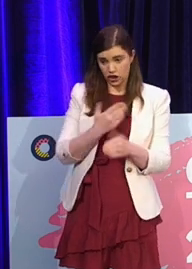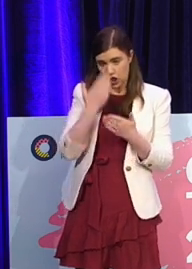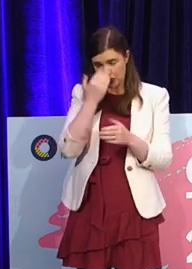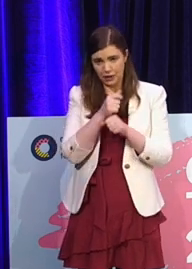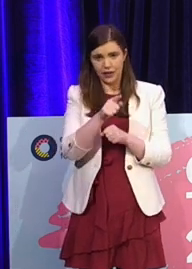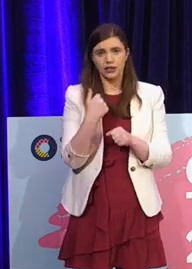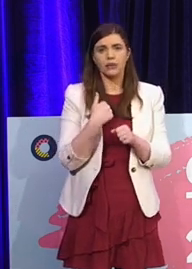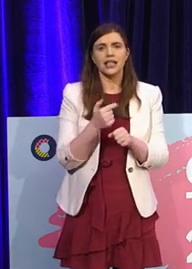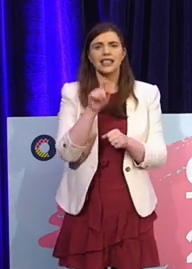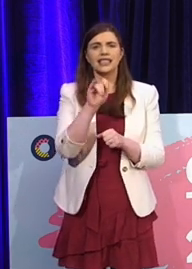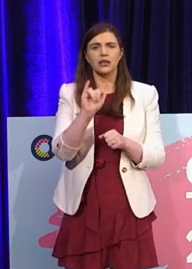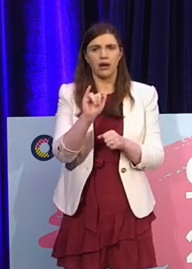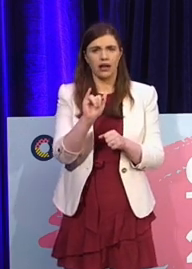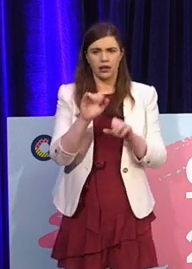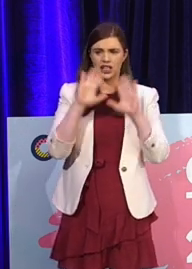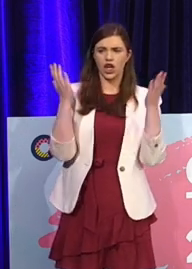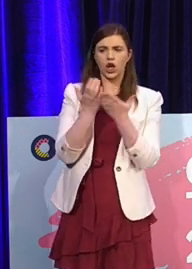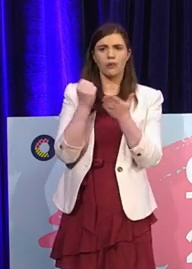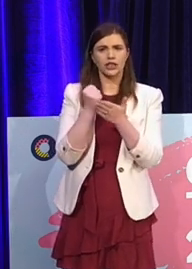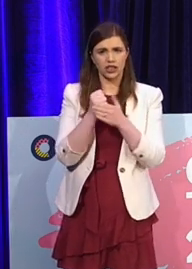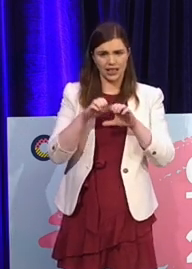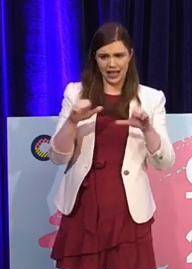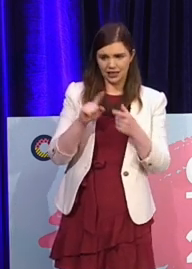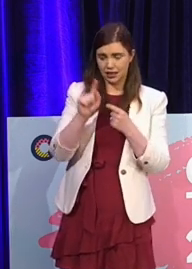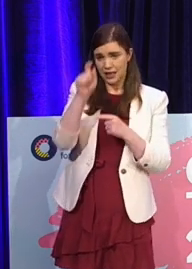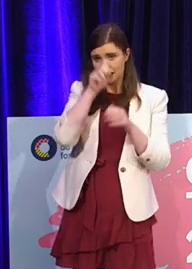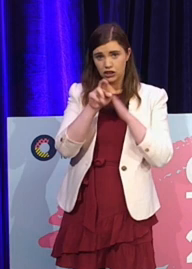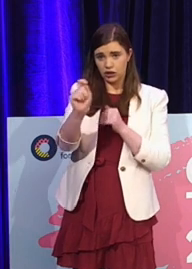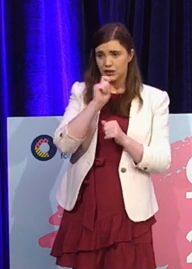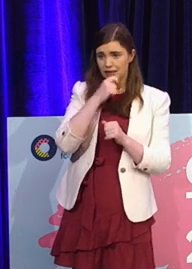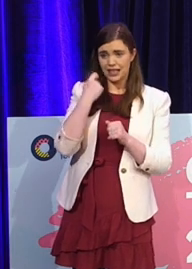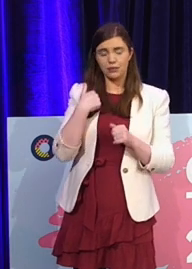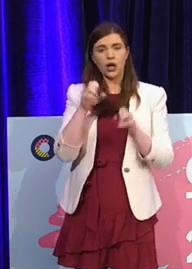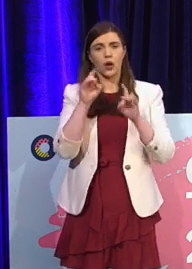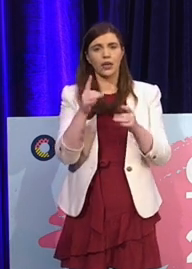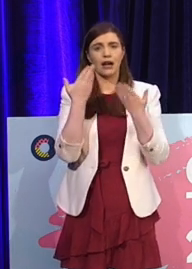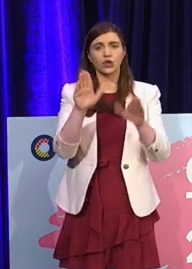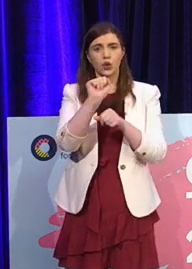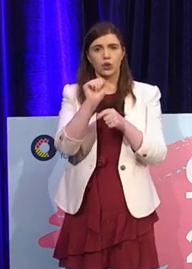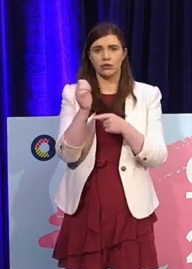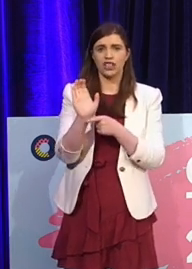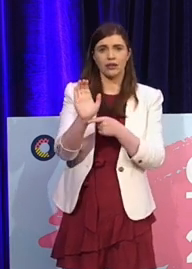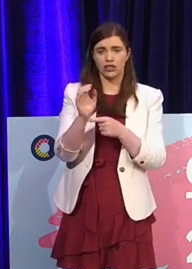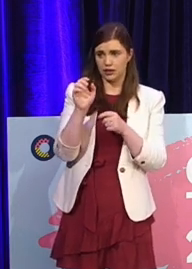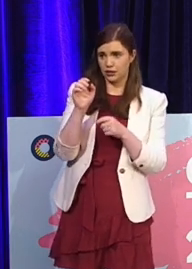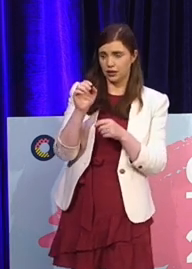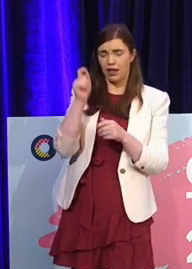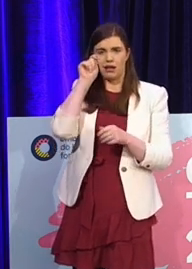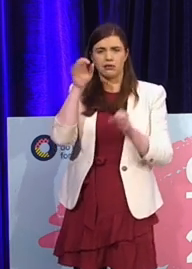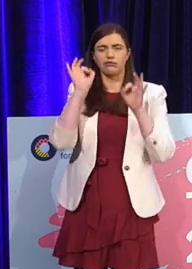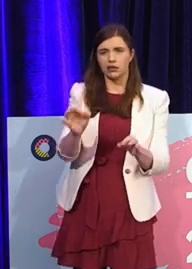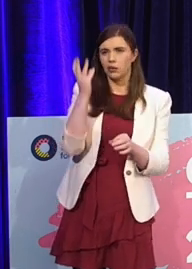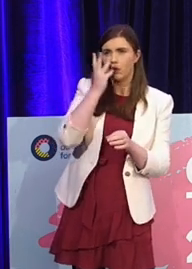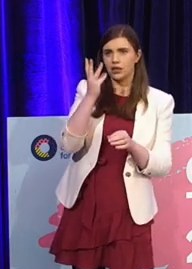TY, a global studies class, and my teacher said, right class, I'm putting on a documentary. Great, I thought to